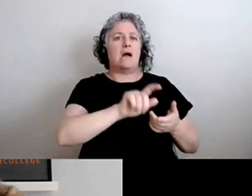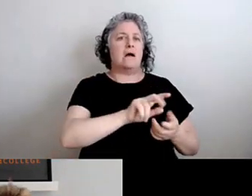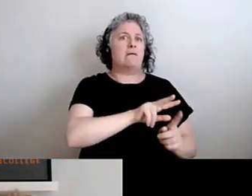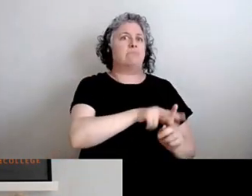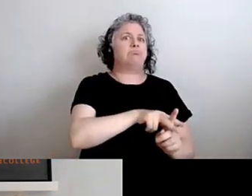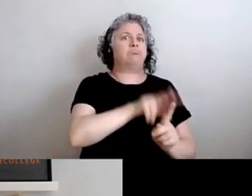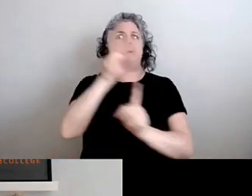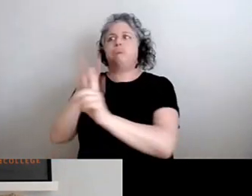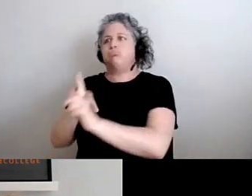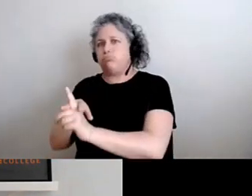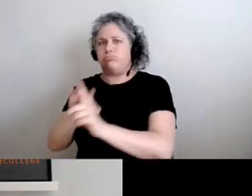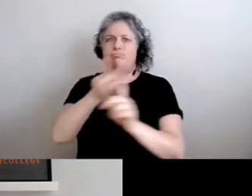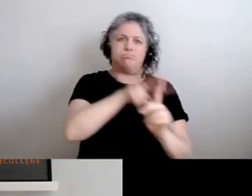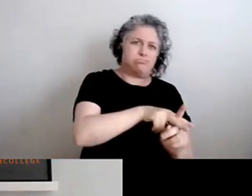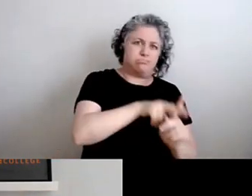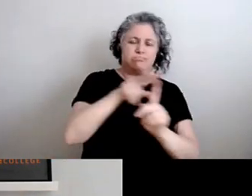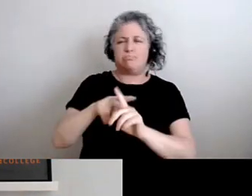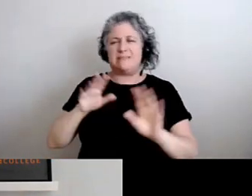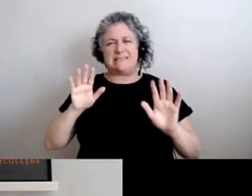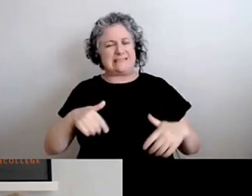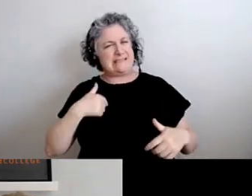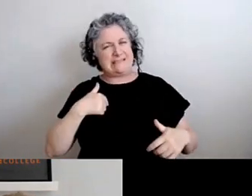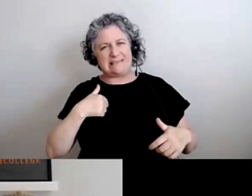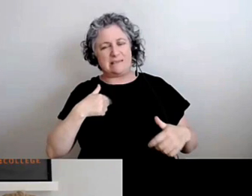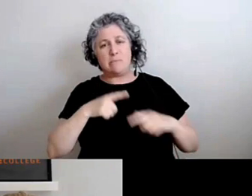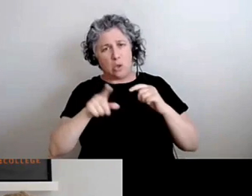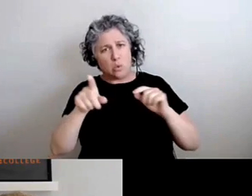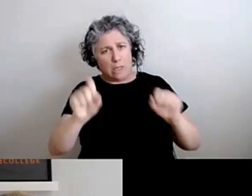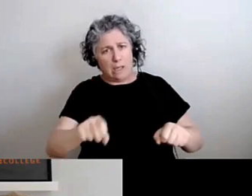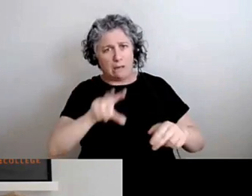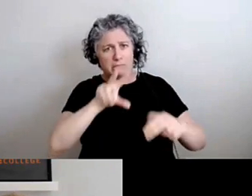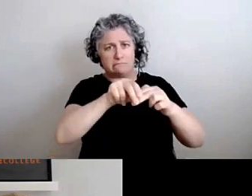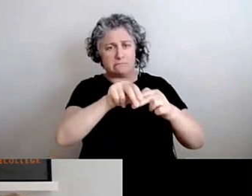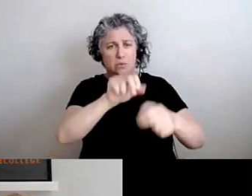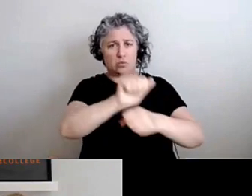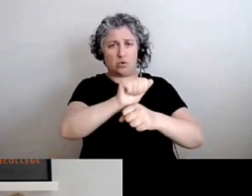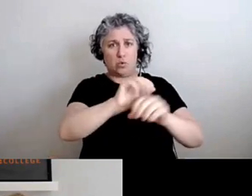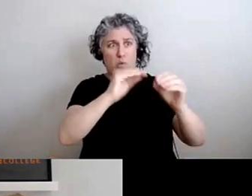into that. But you absolutely can.